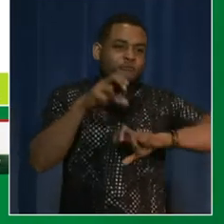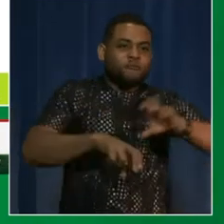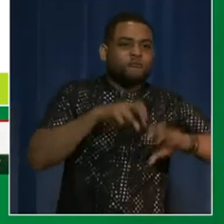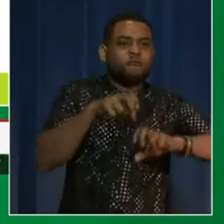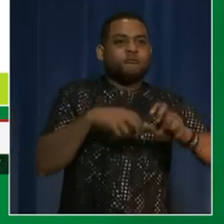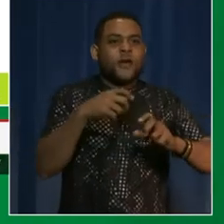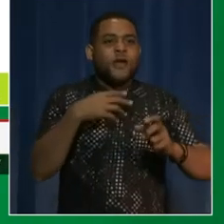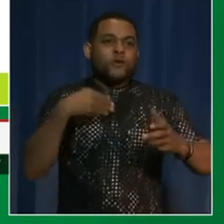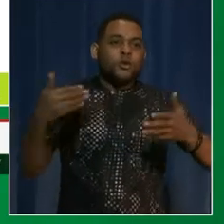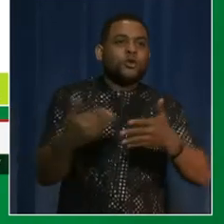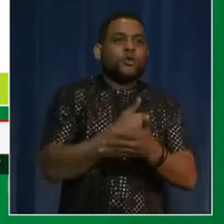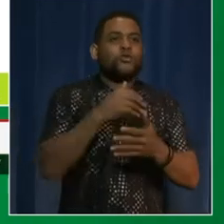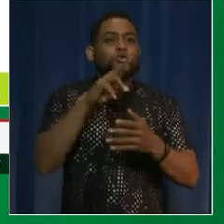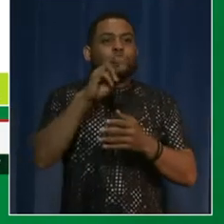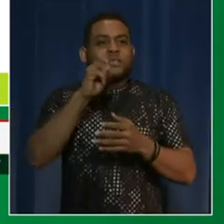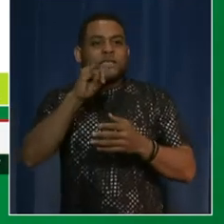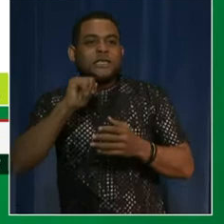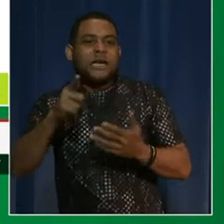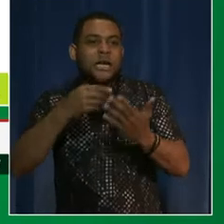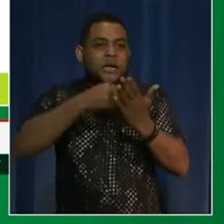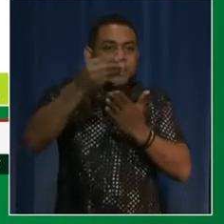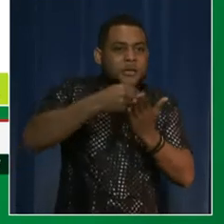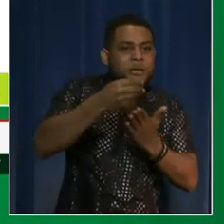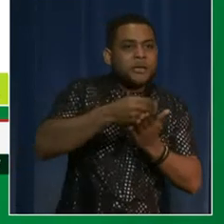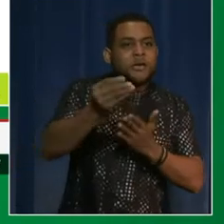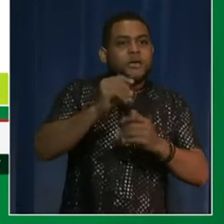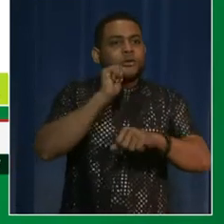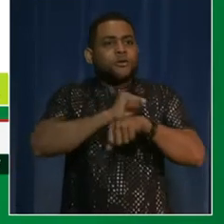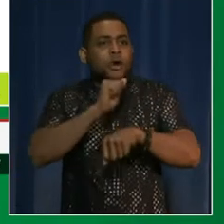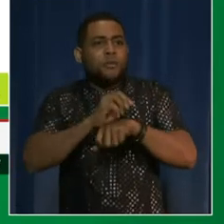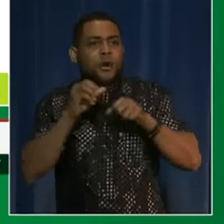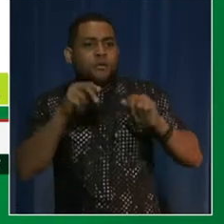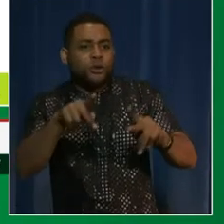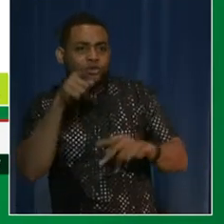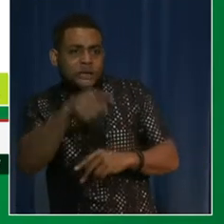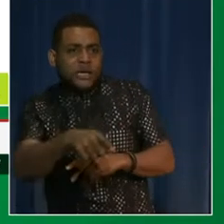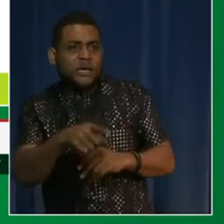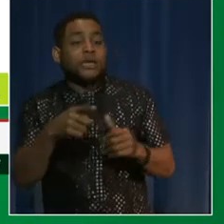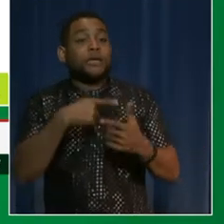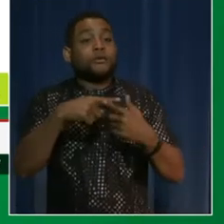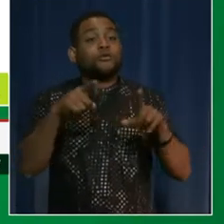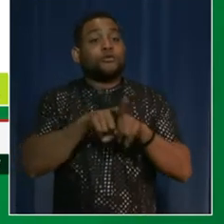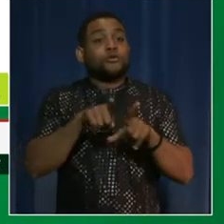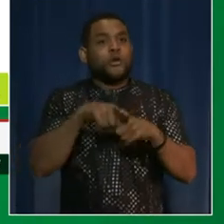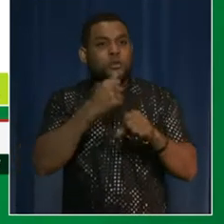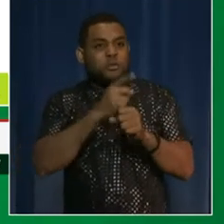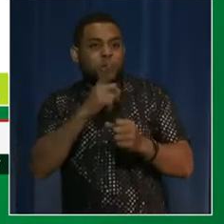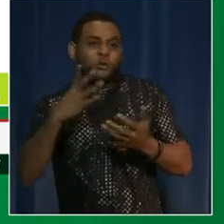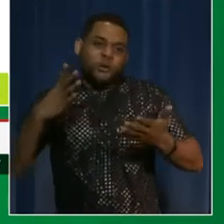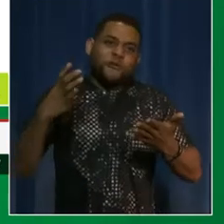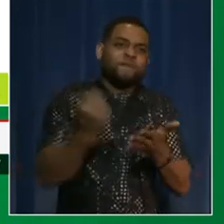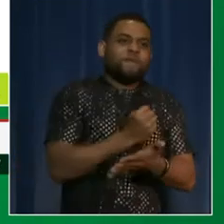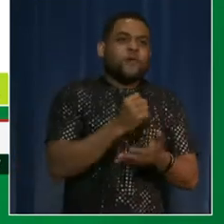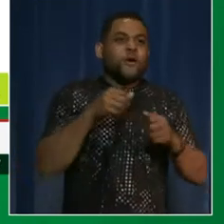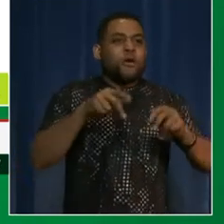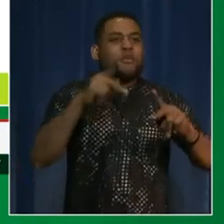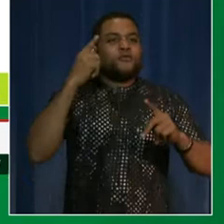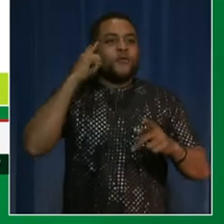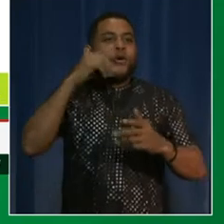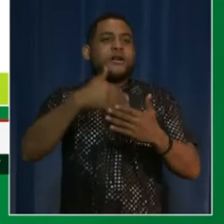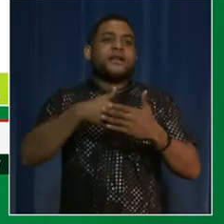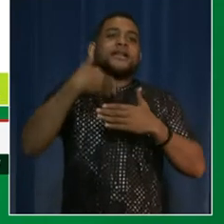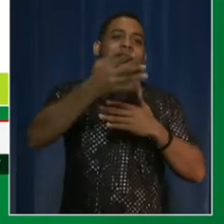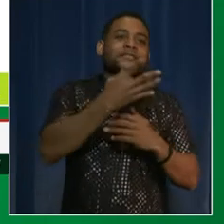and civic uses and job opportunities, and then also to really unlock an opportunity to realize over the next couple decades